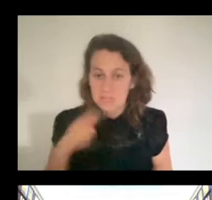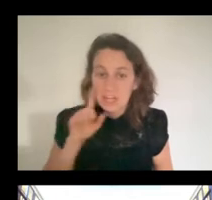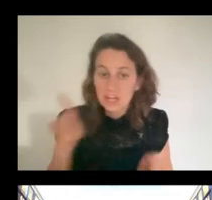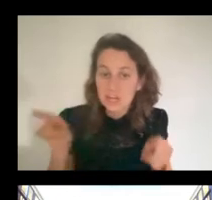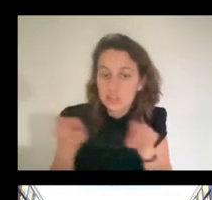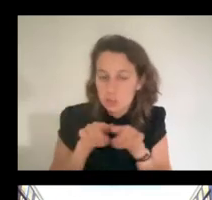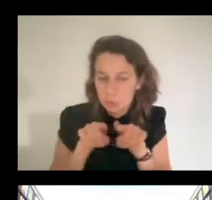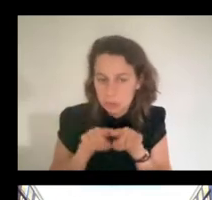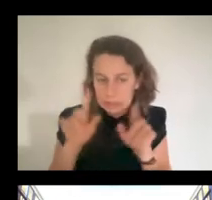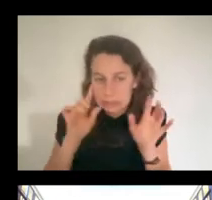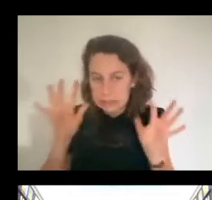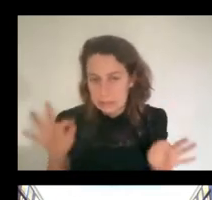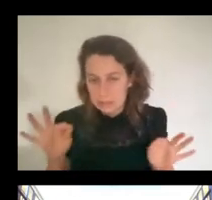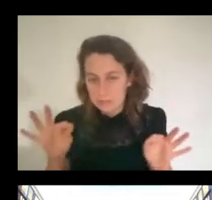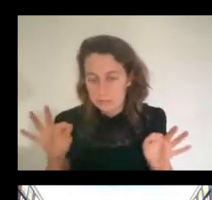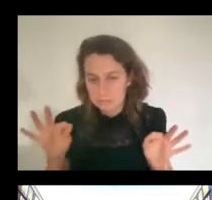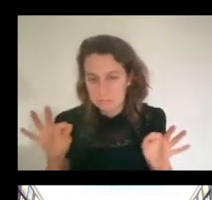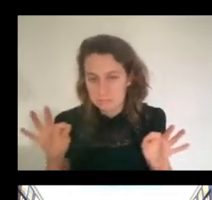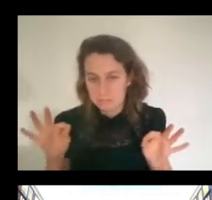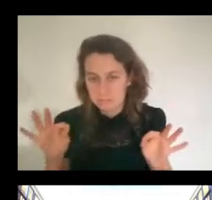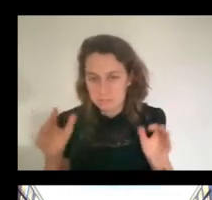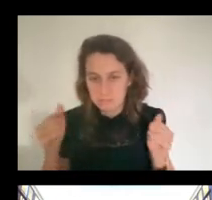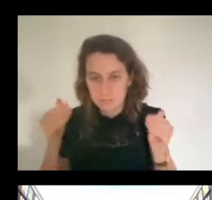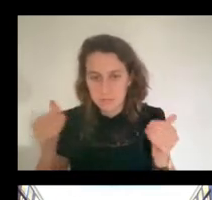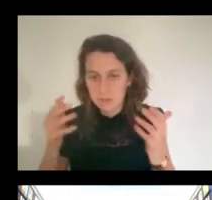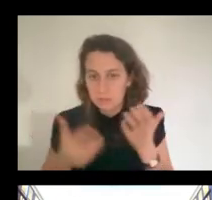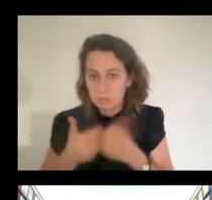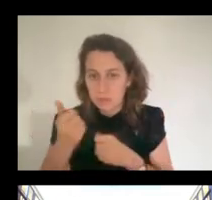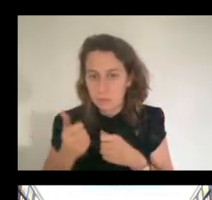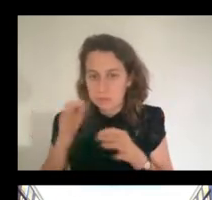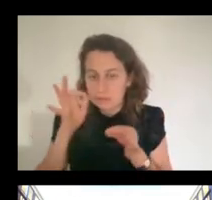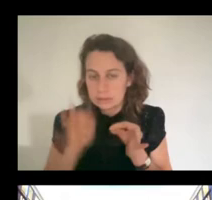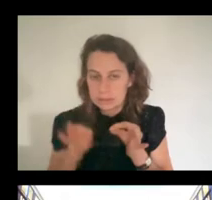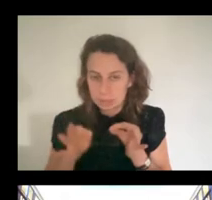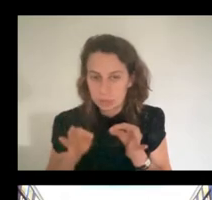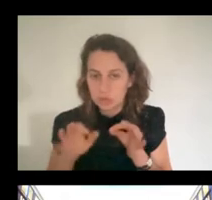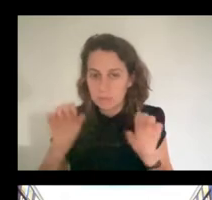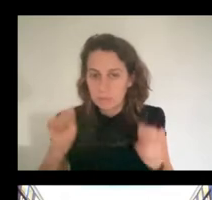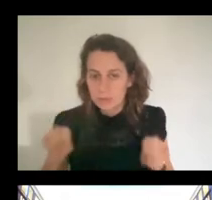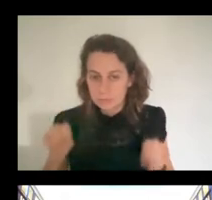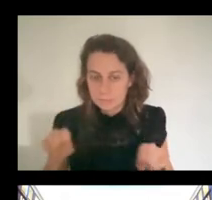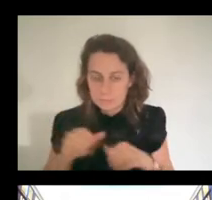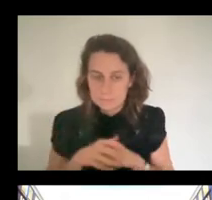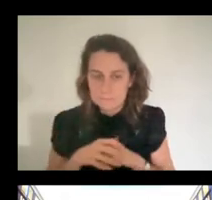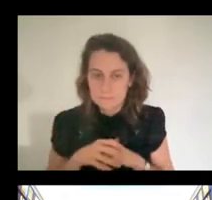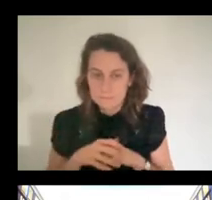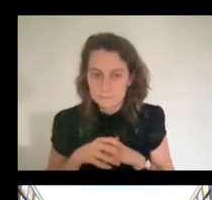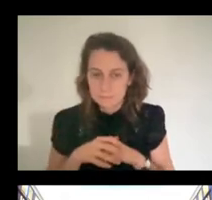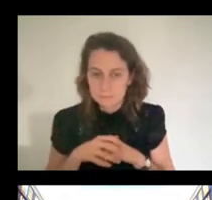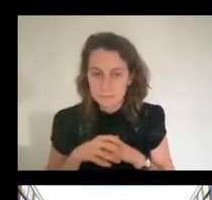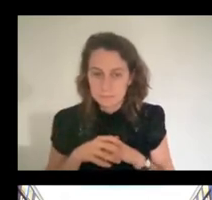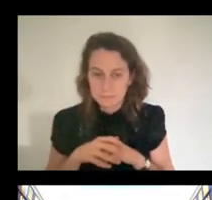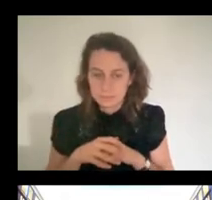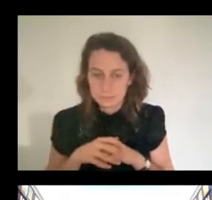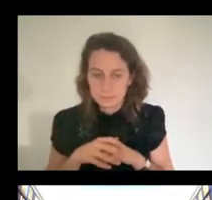having decided that we will go with the most simplistic way possible and keeping or giving